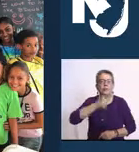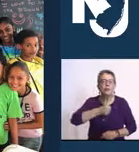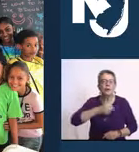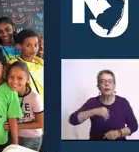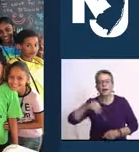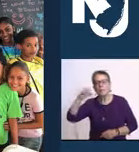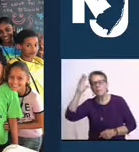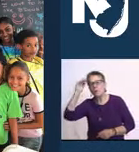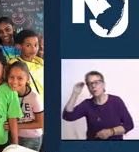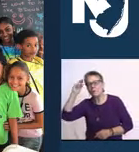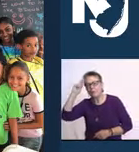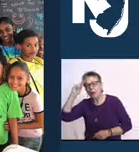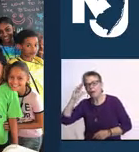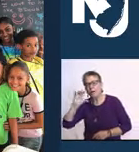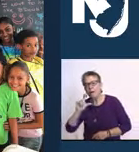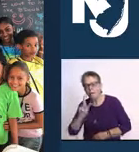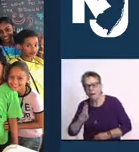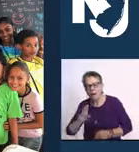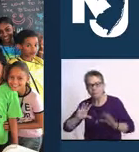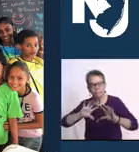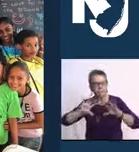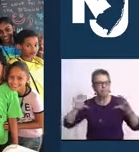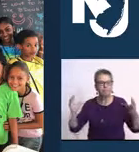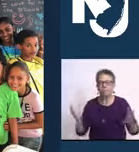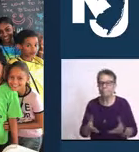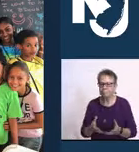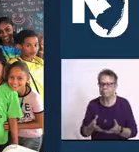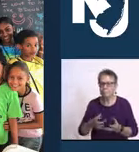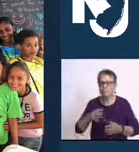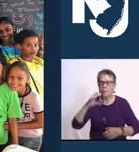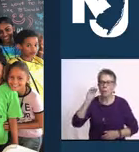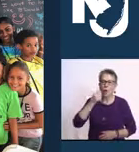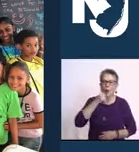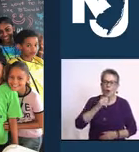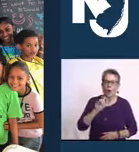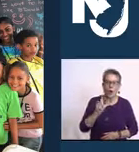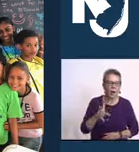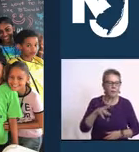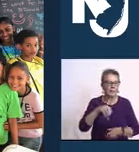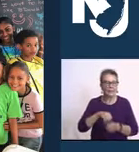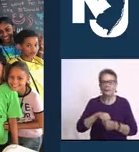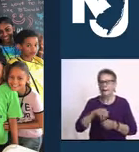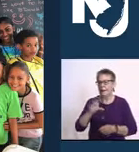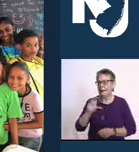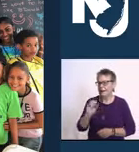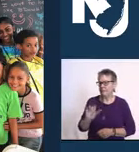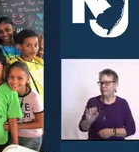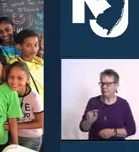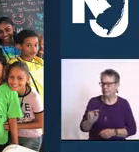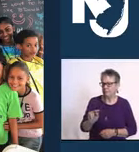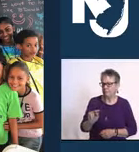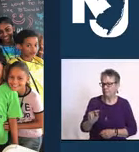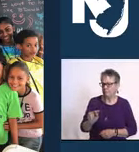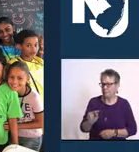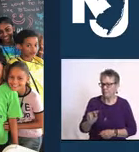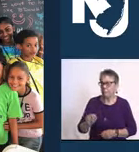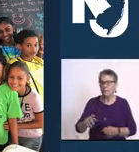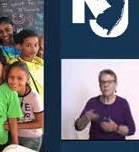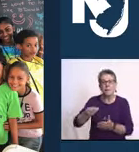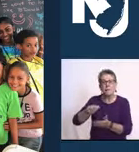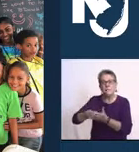Economic Development Authority to receive the grant funding it needed to maintain the services it provides to nearly 1,800